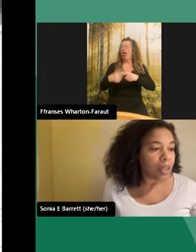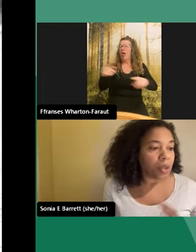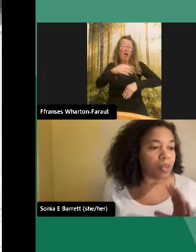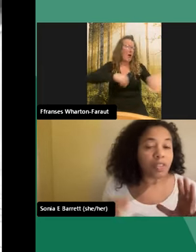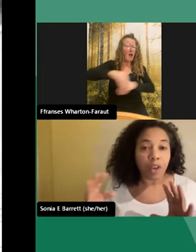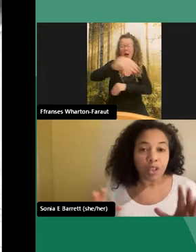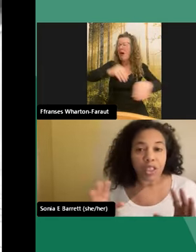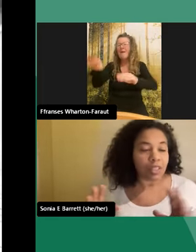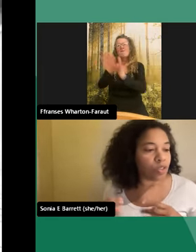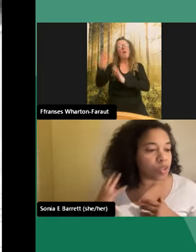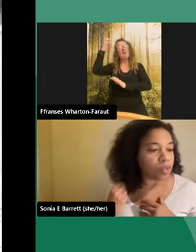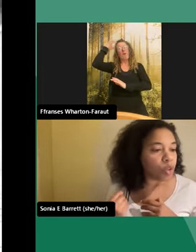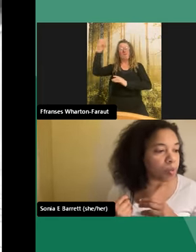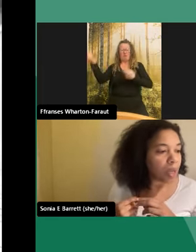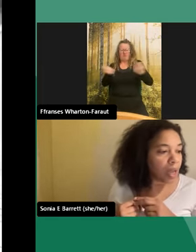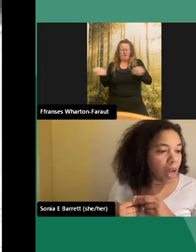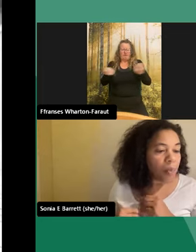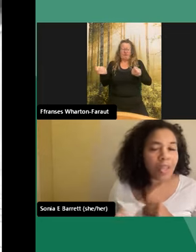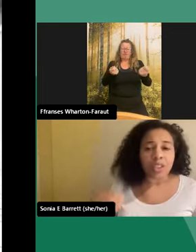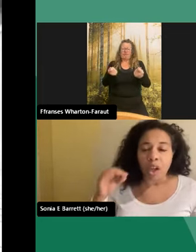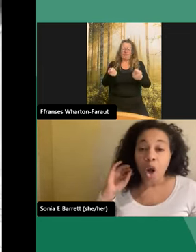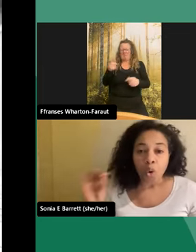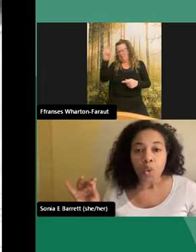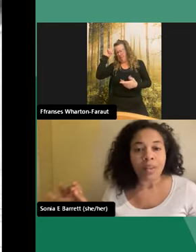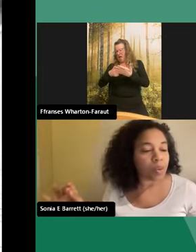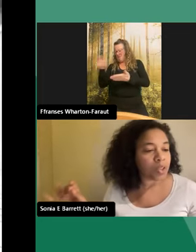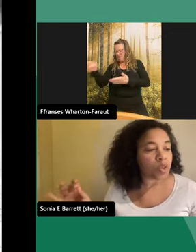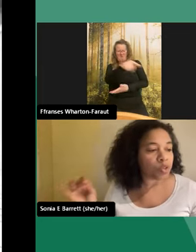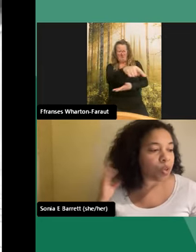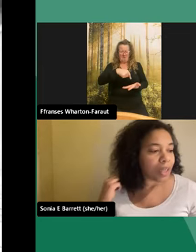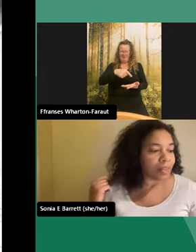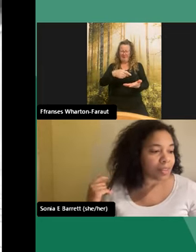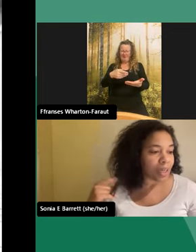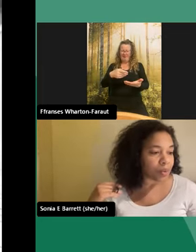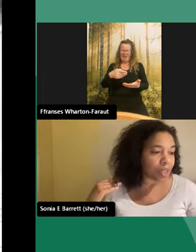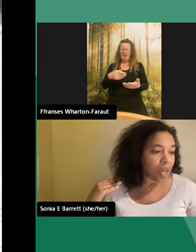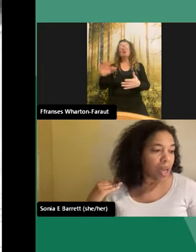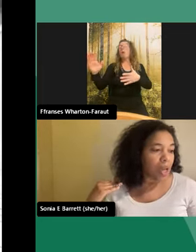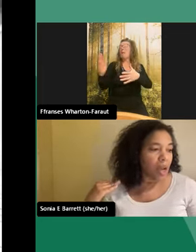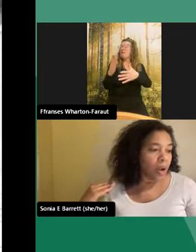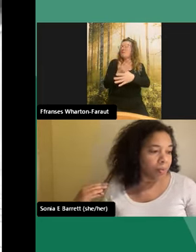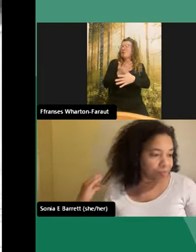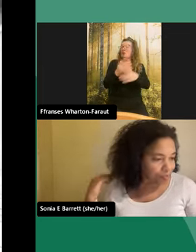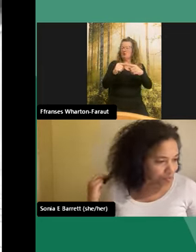Caribbean. So in this first introductory room, there's a cold wind that whistles through it in the sound.